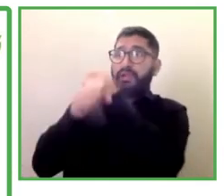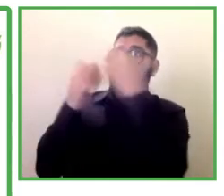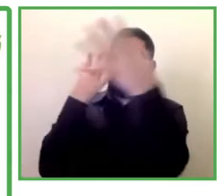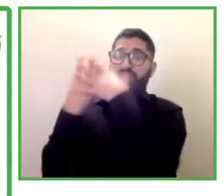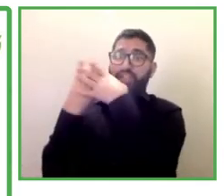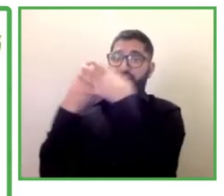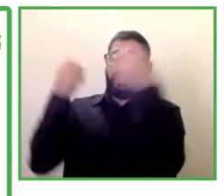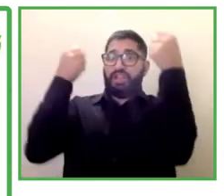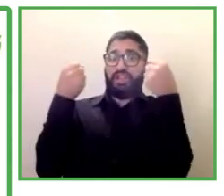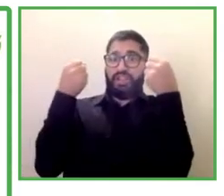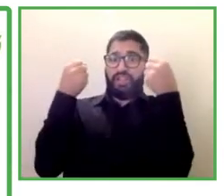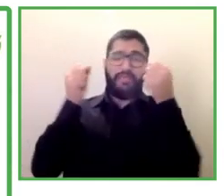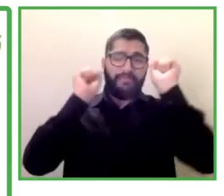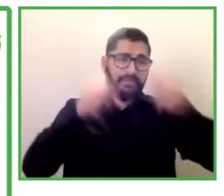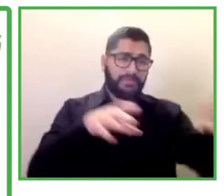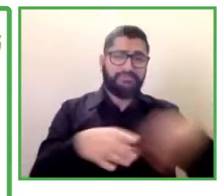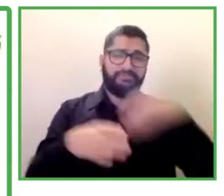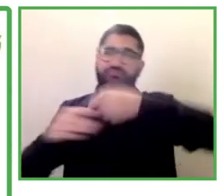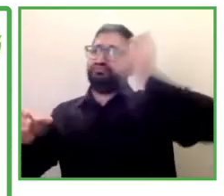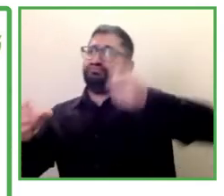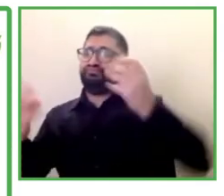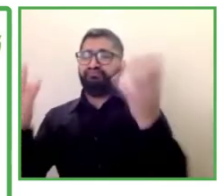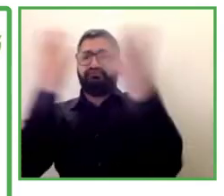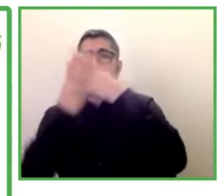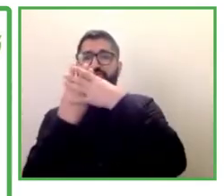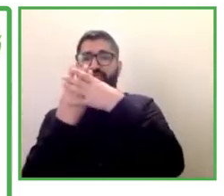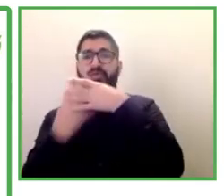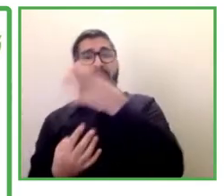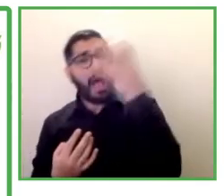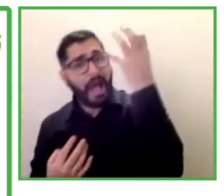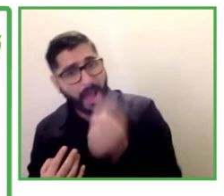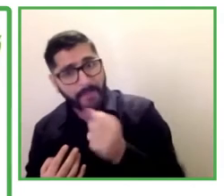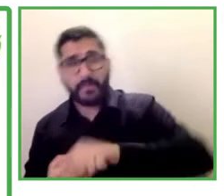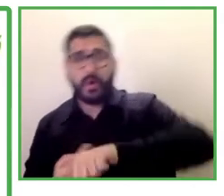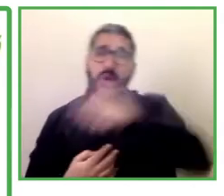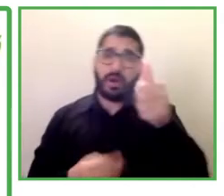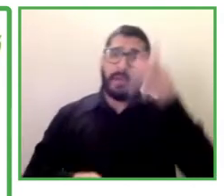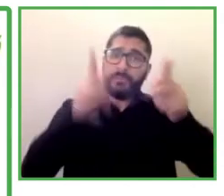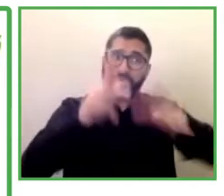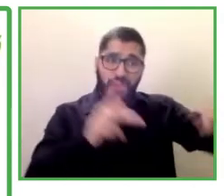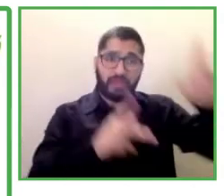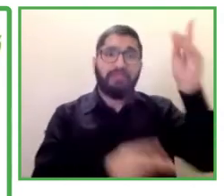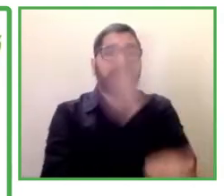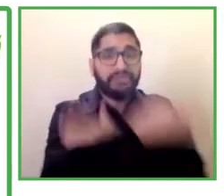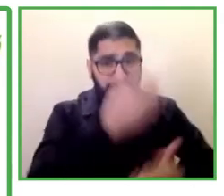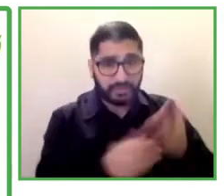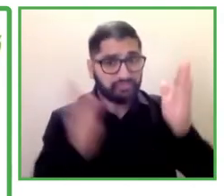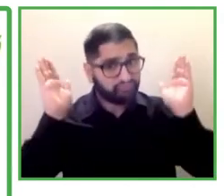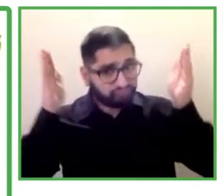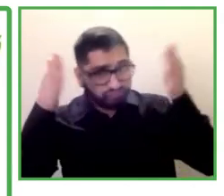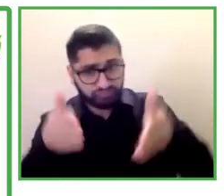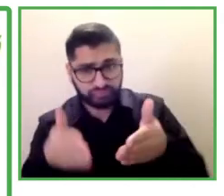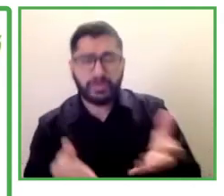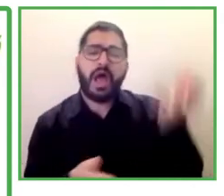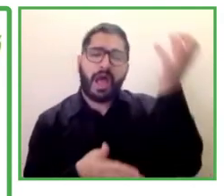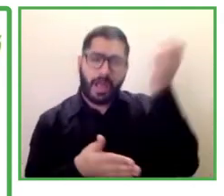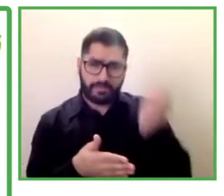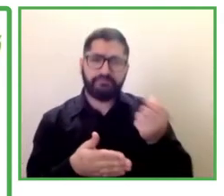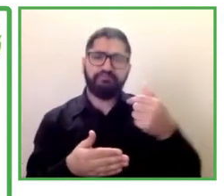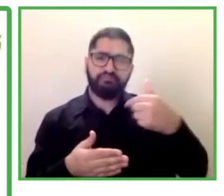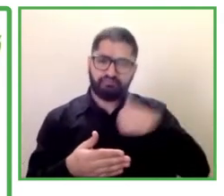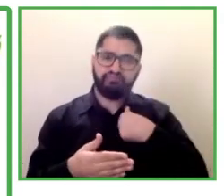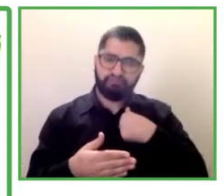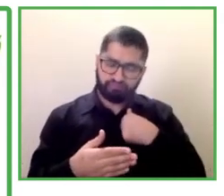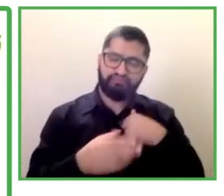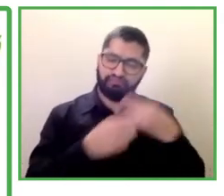in the program, we have other people that are punished, that can be prosecuted, and